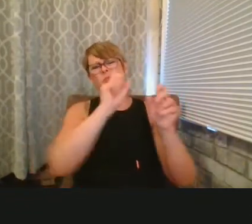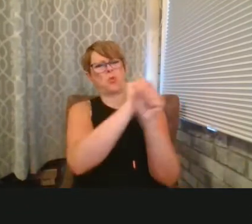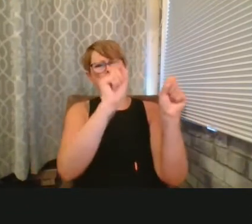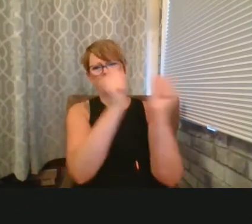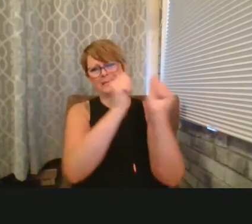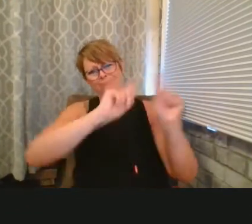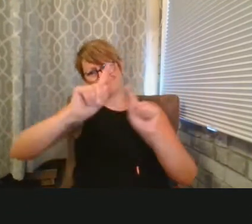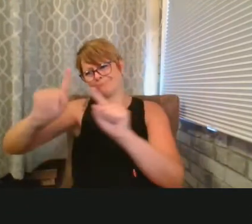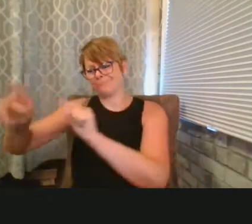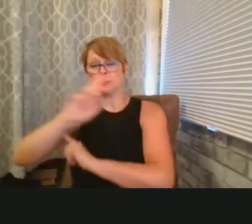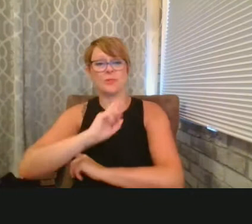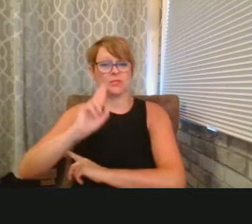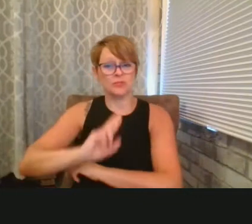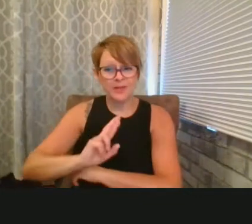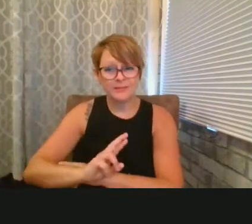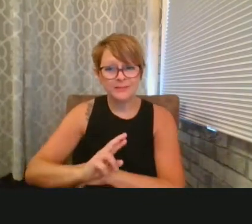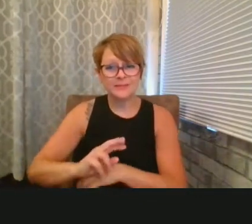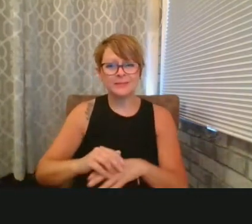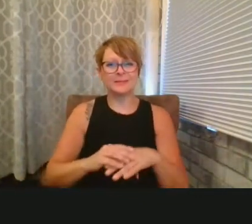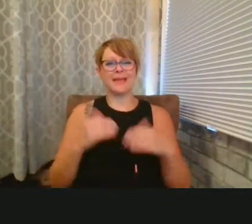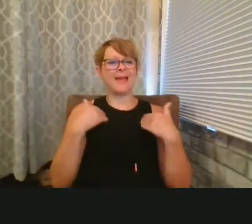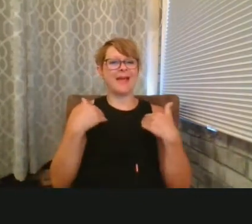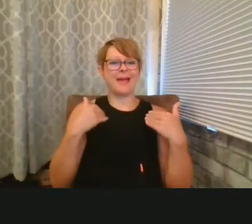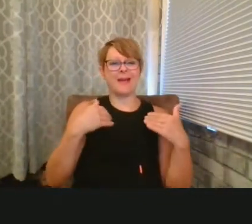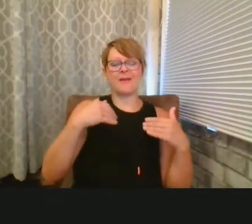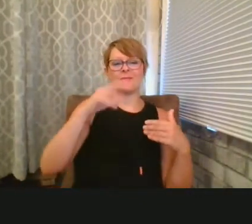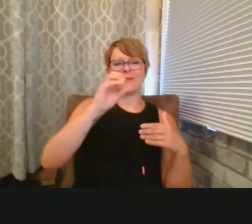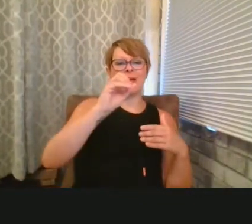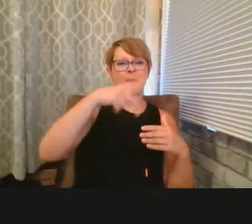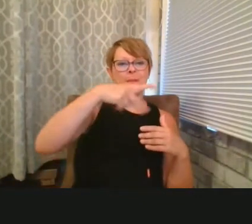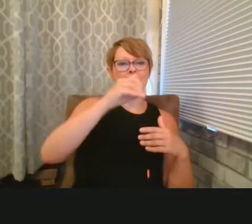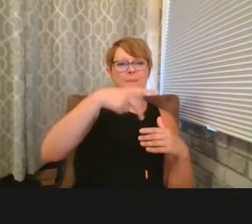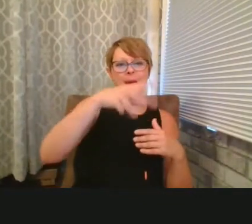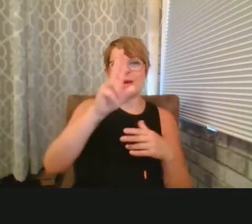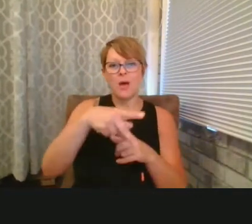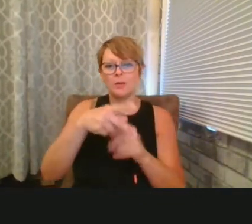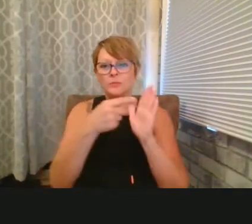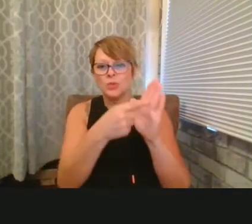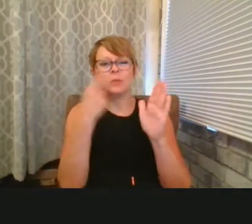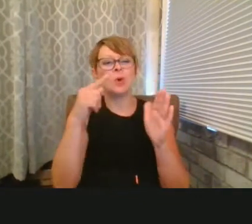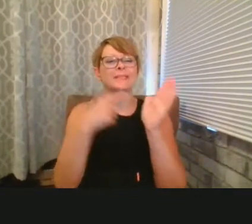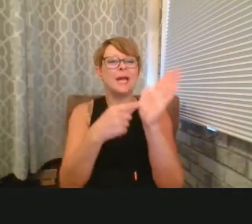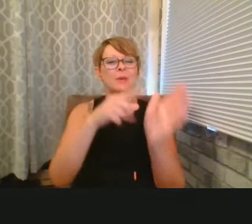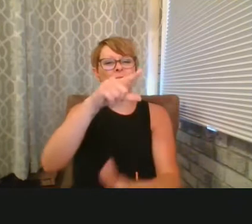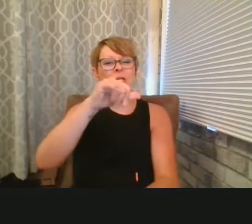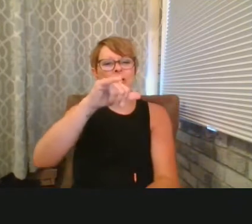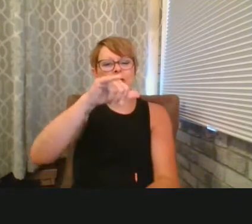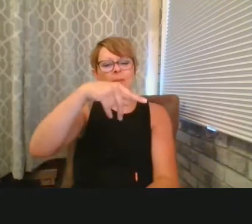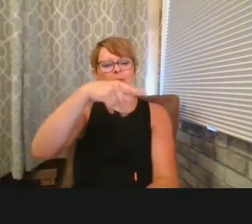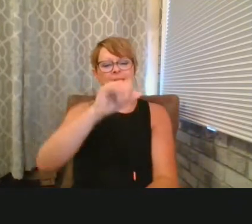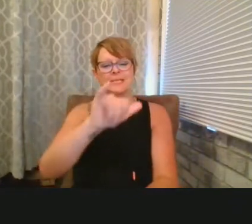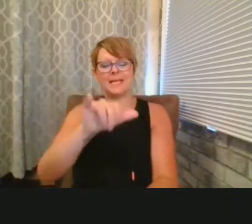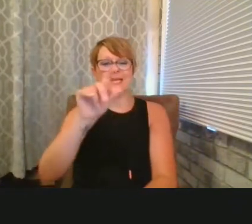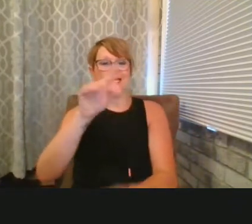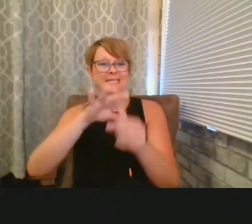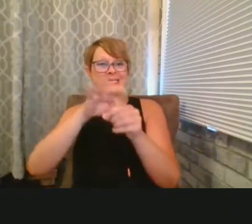restaurants. These days we have pop-up shows where Balkan Kitchen goes to, let's say, Jitsi room, or we have items